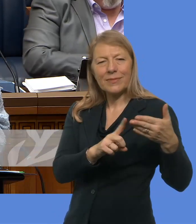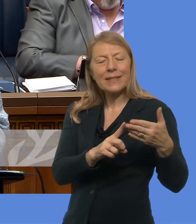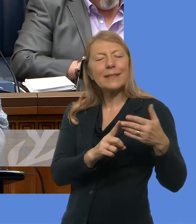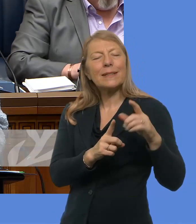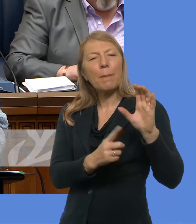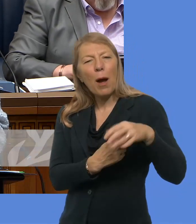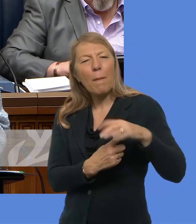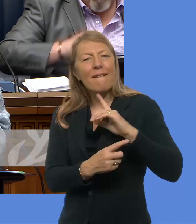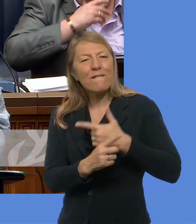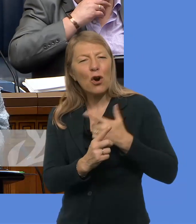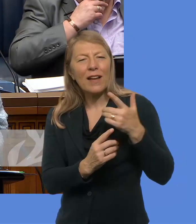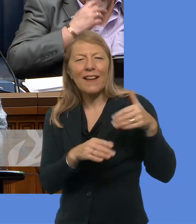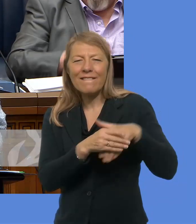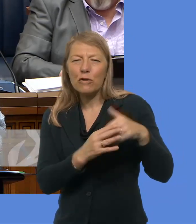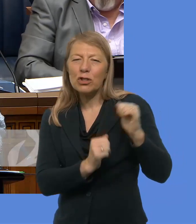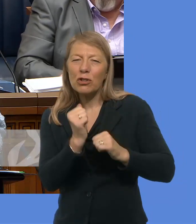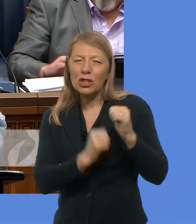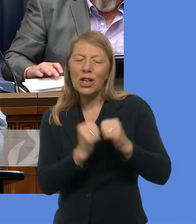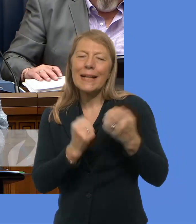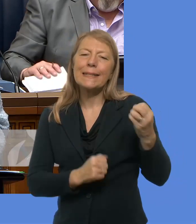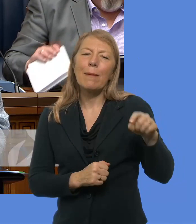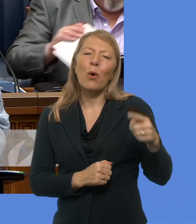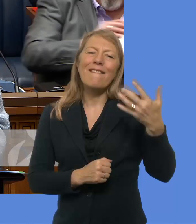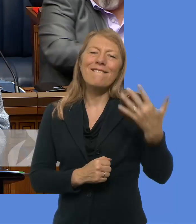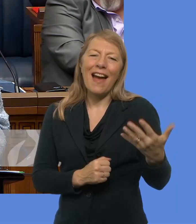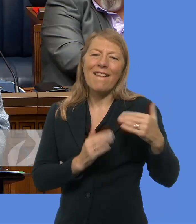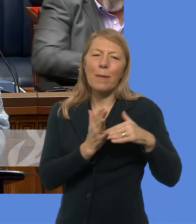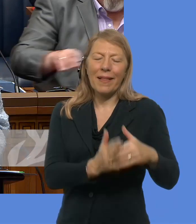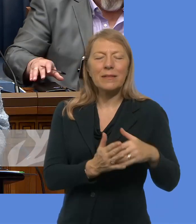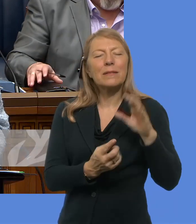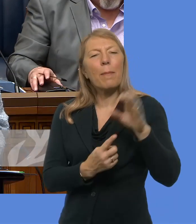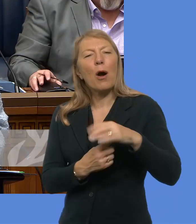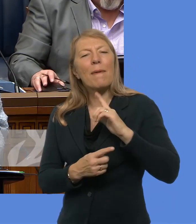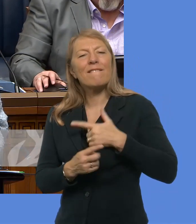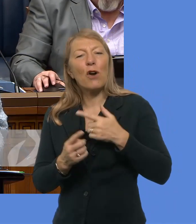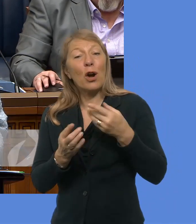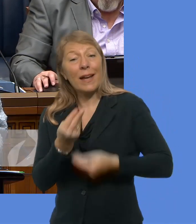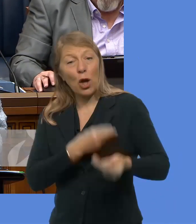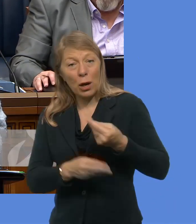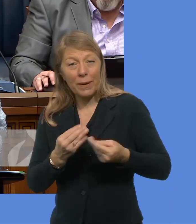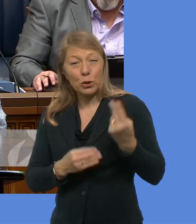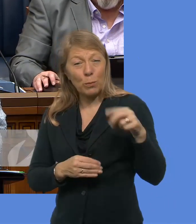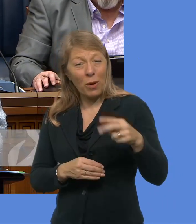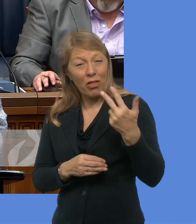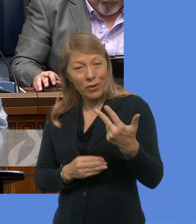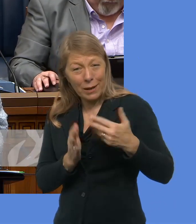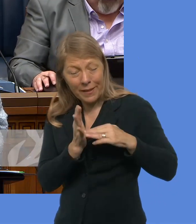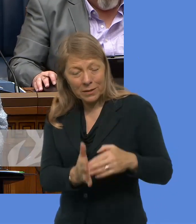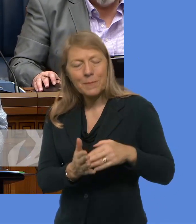Infrastructure totalling 10.5 million, to the Department for Economy totalling 2.3 million, and to the Department of Health